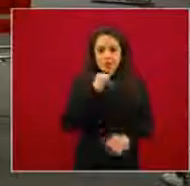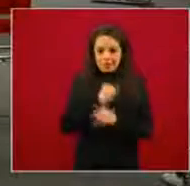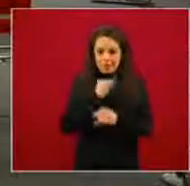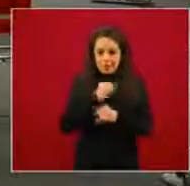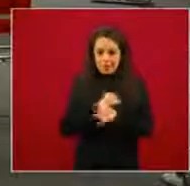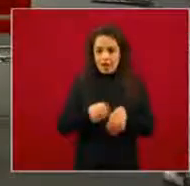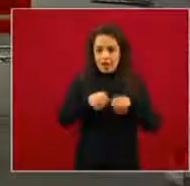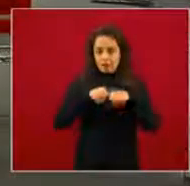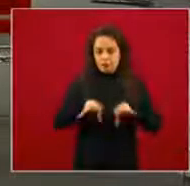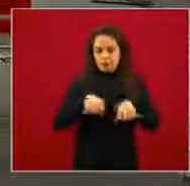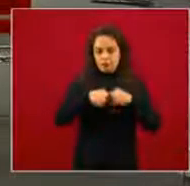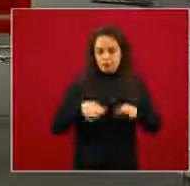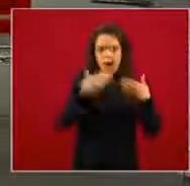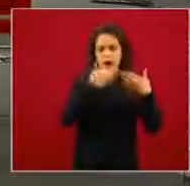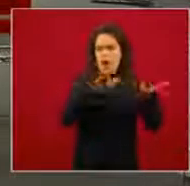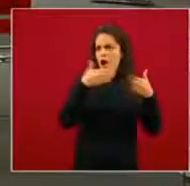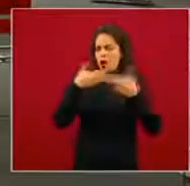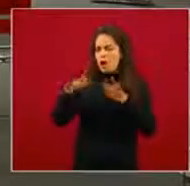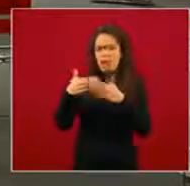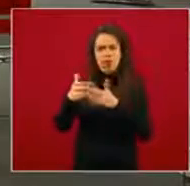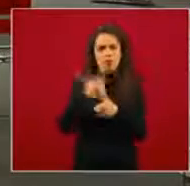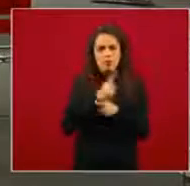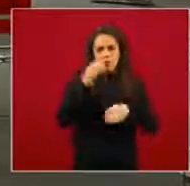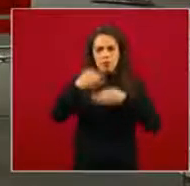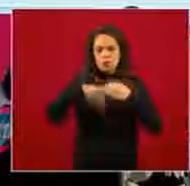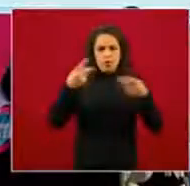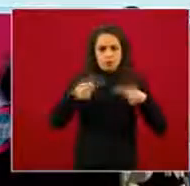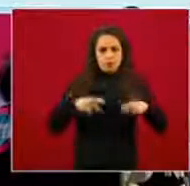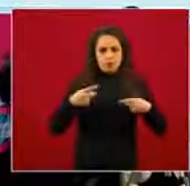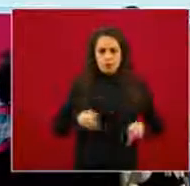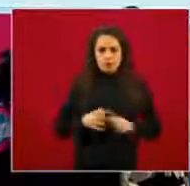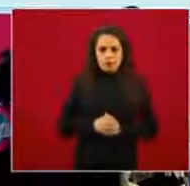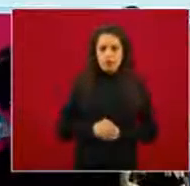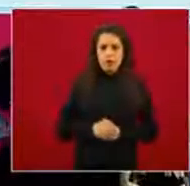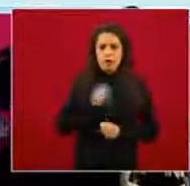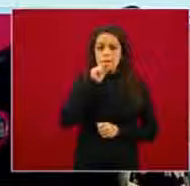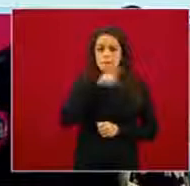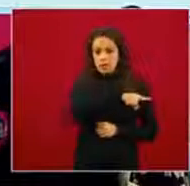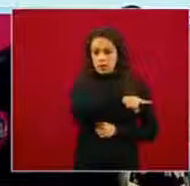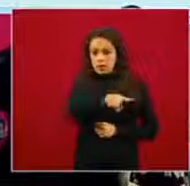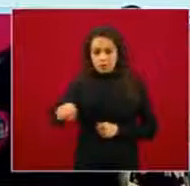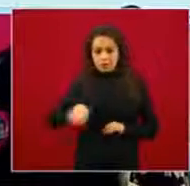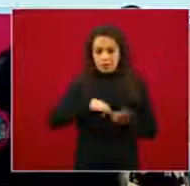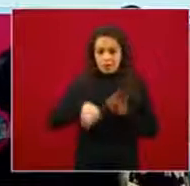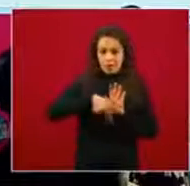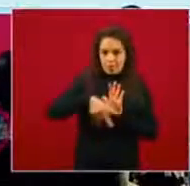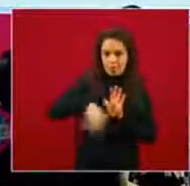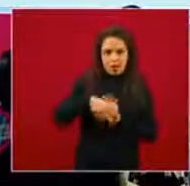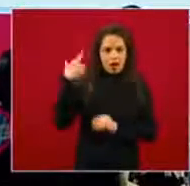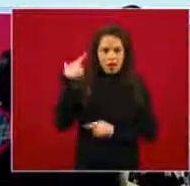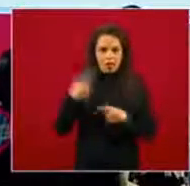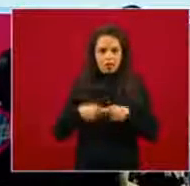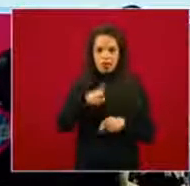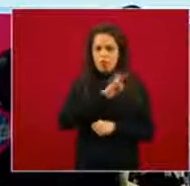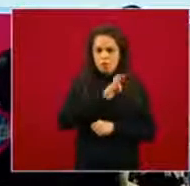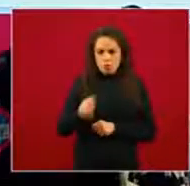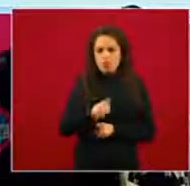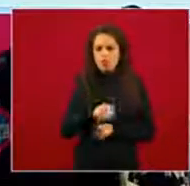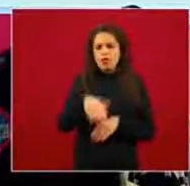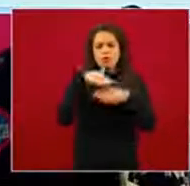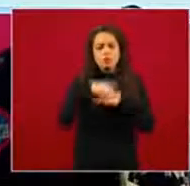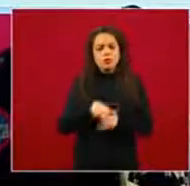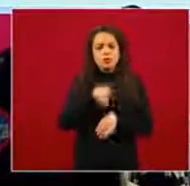have been mentioning. They are open access. The media is also able to access this